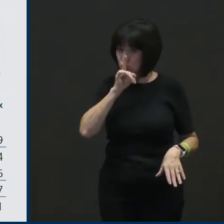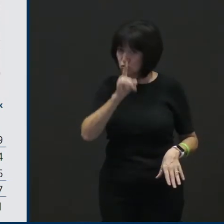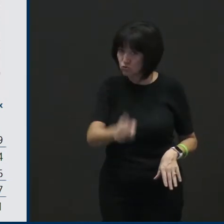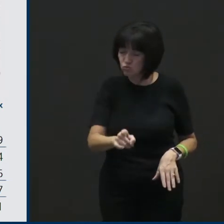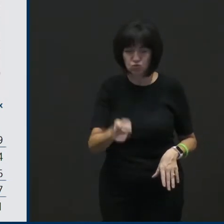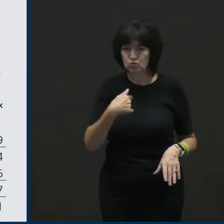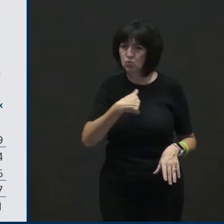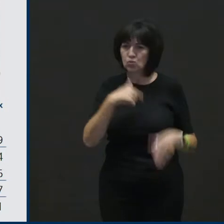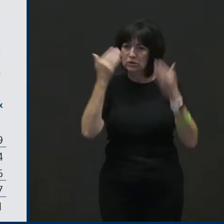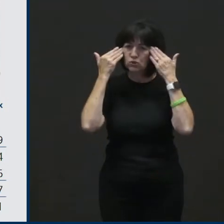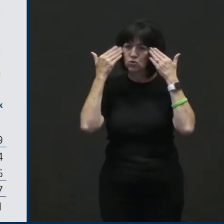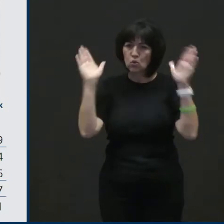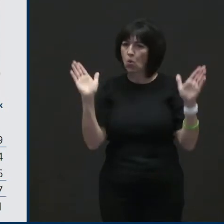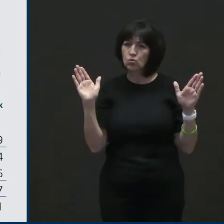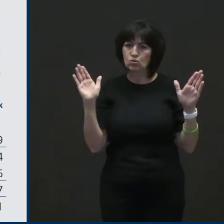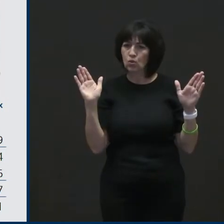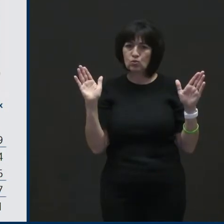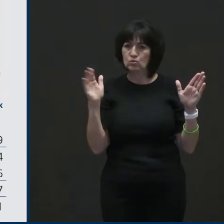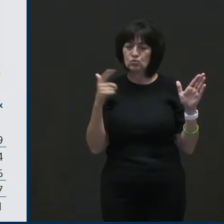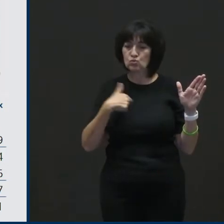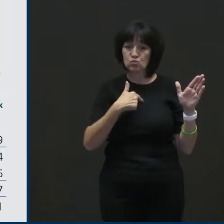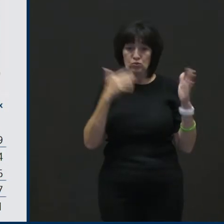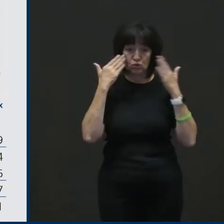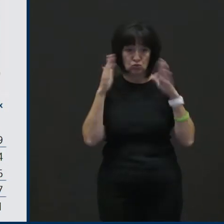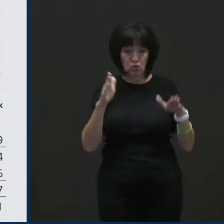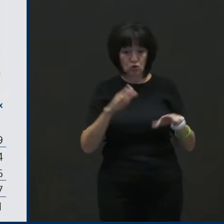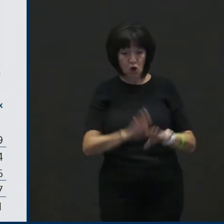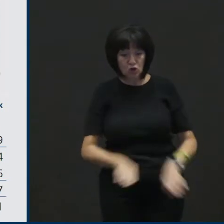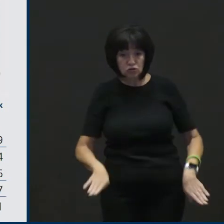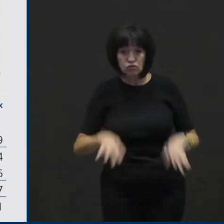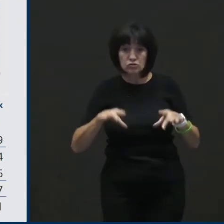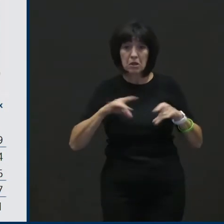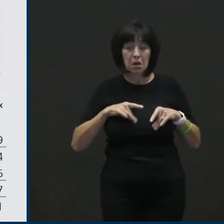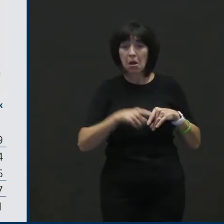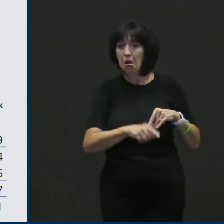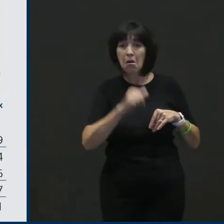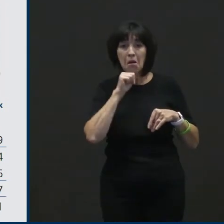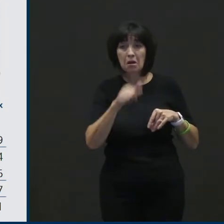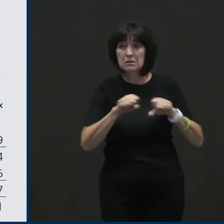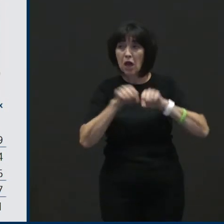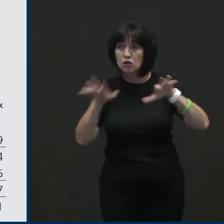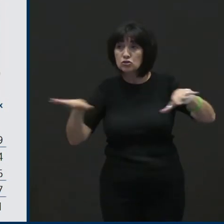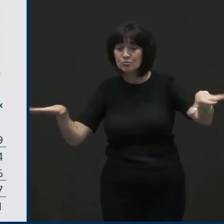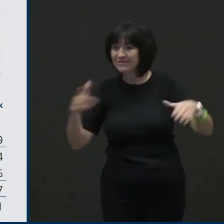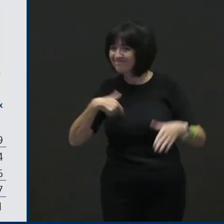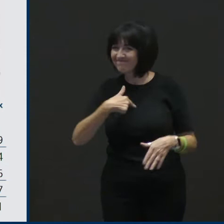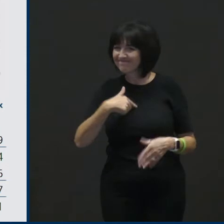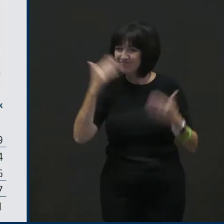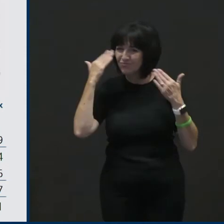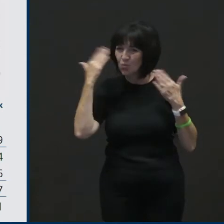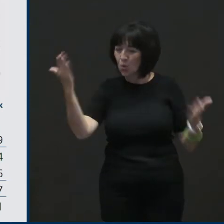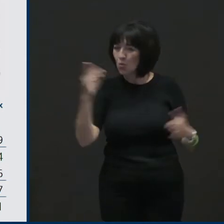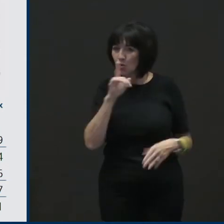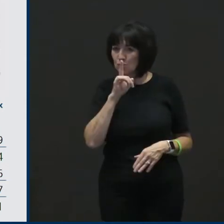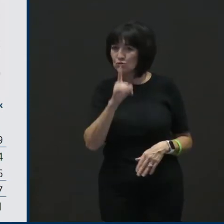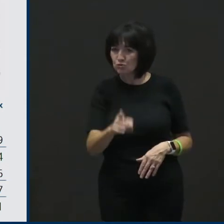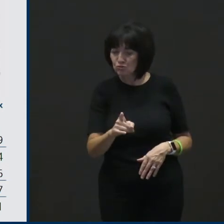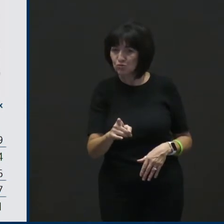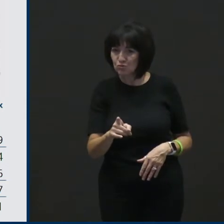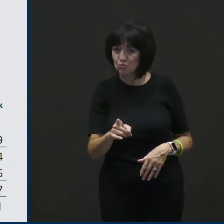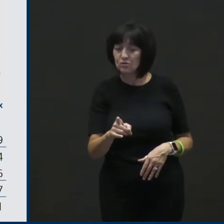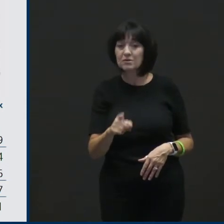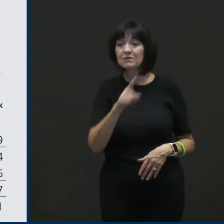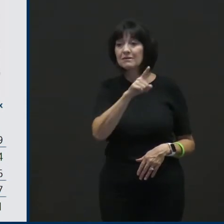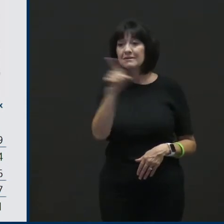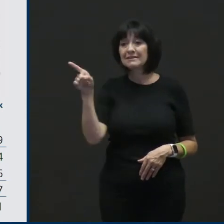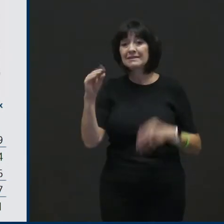spread it. And one of the things that we heard from teachers when we rolled out the school guidance is they felt that kids